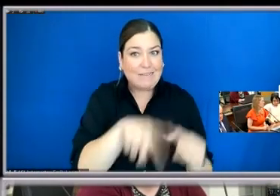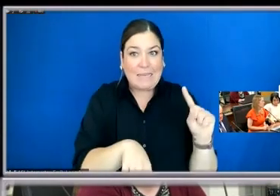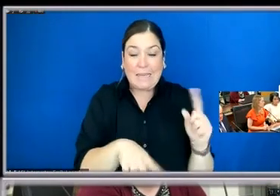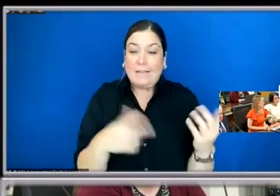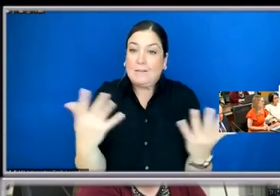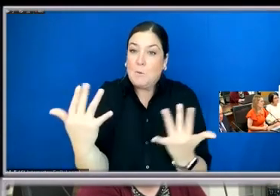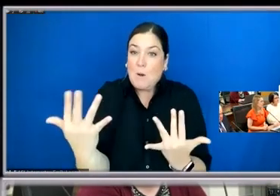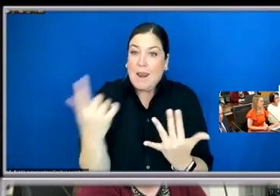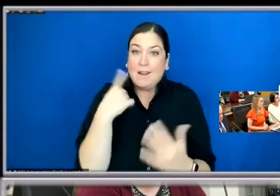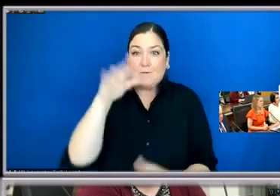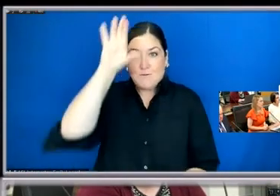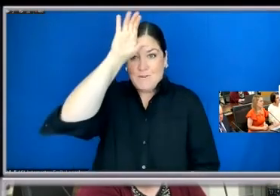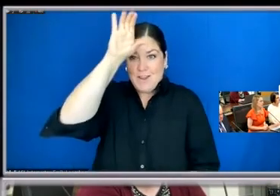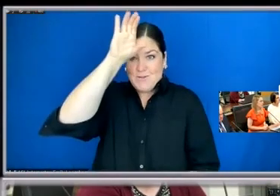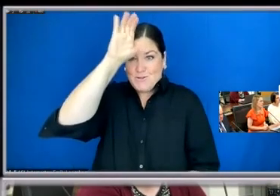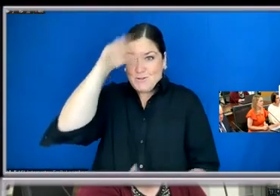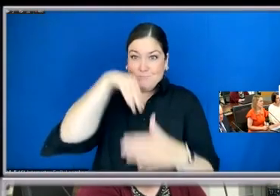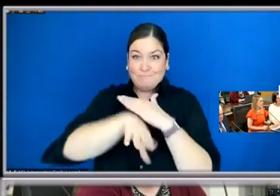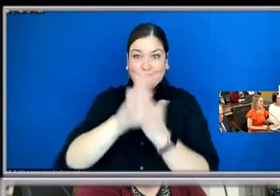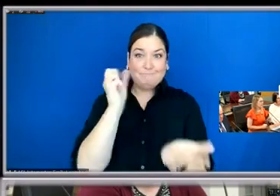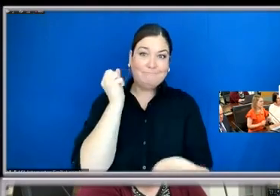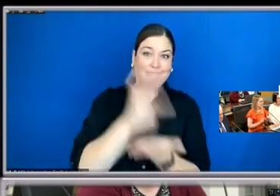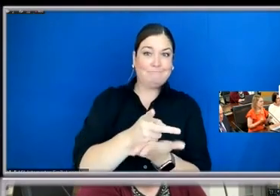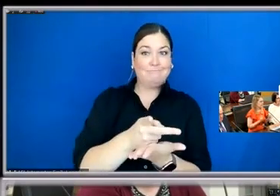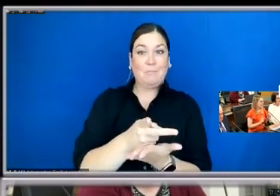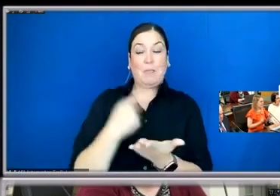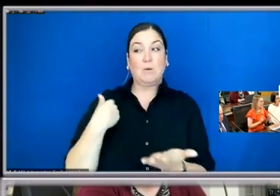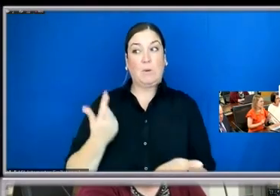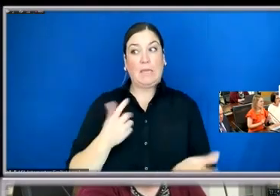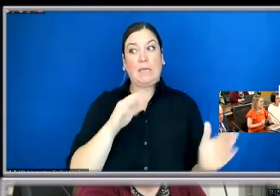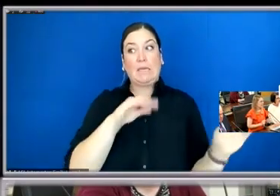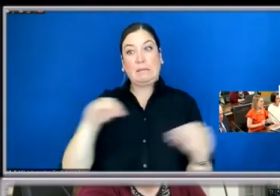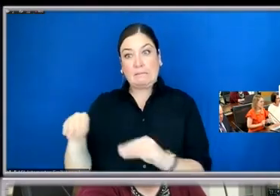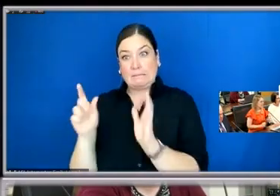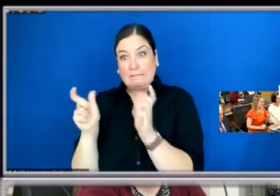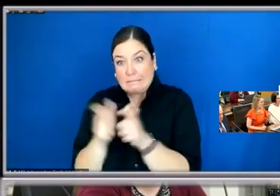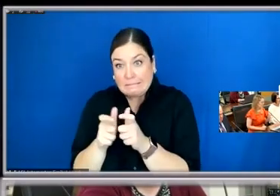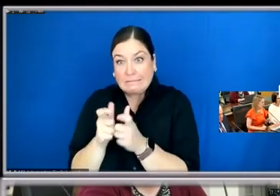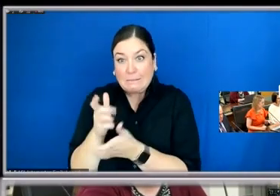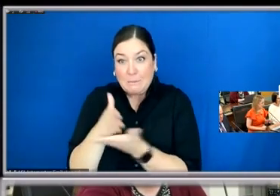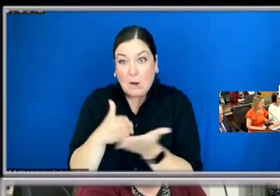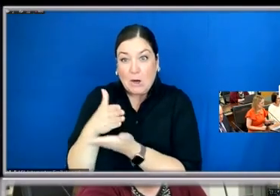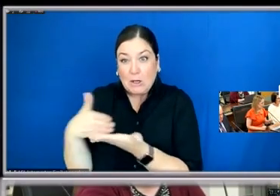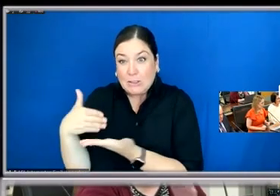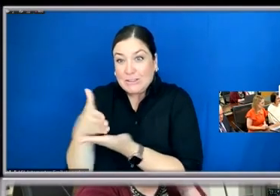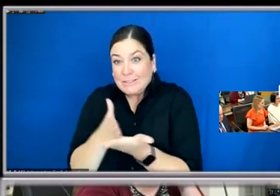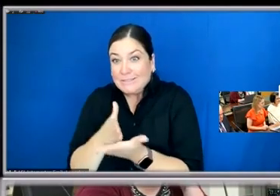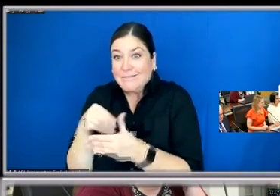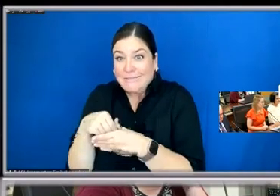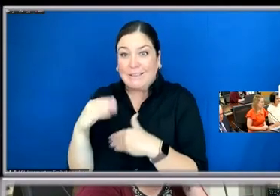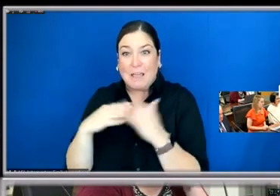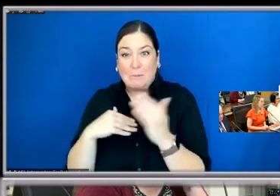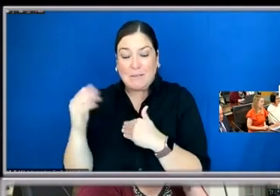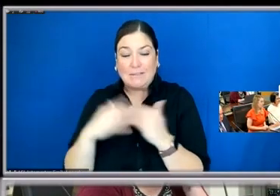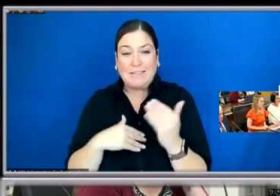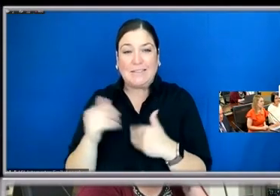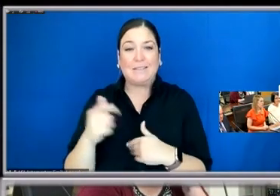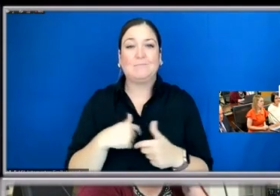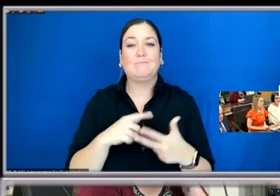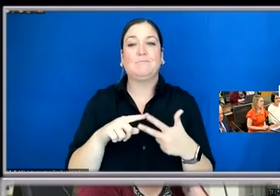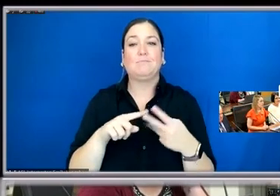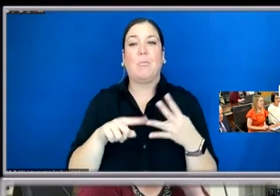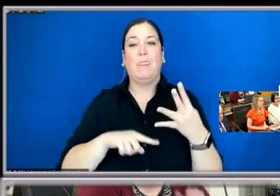fire marshal to give us that. So we are operating in little tiny spaces and within the building. We recently